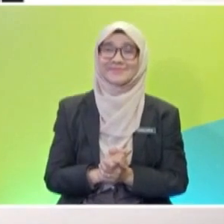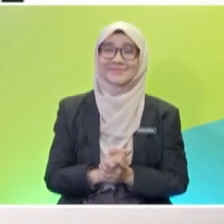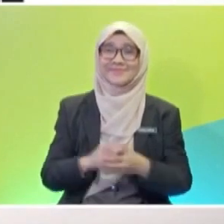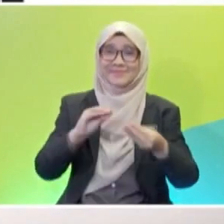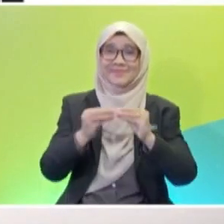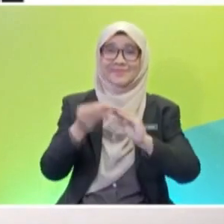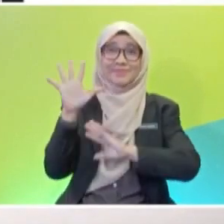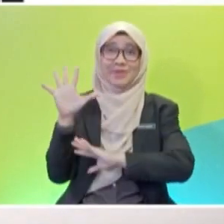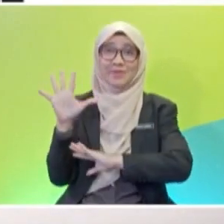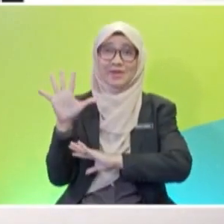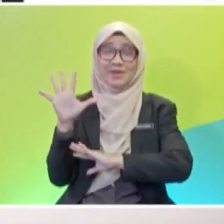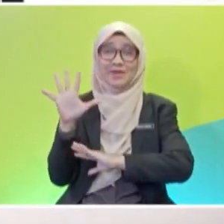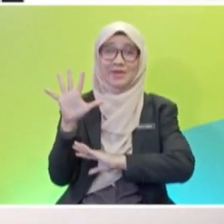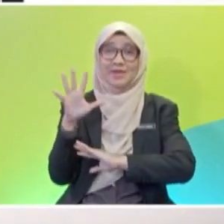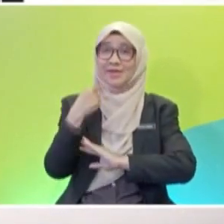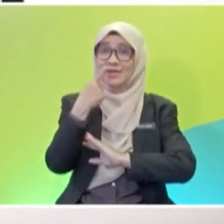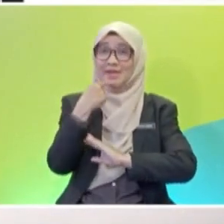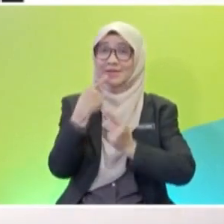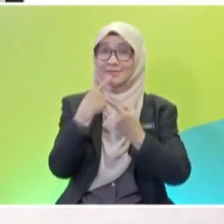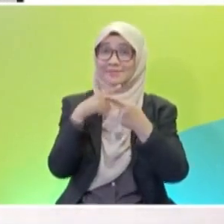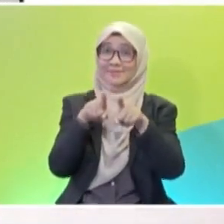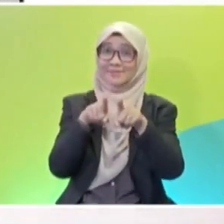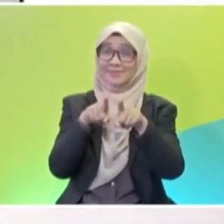Number five. Anyone for number